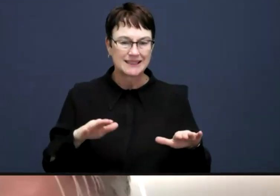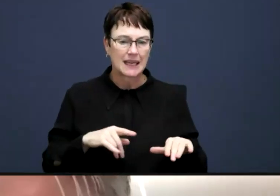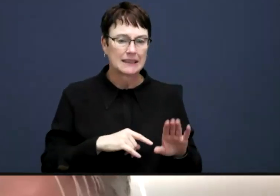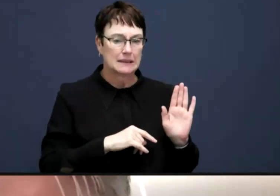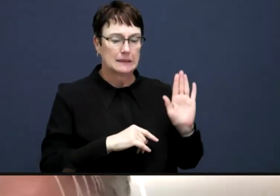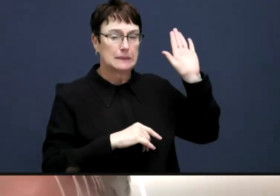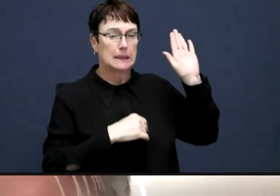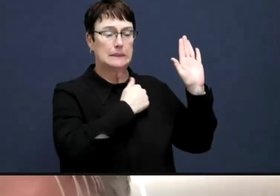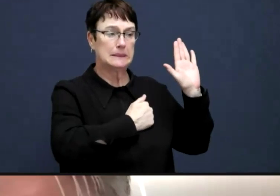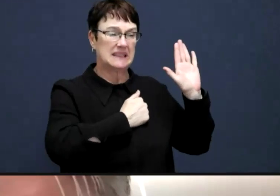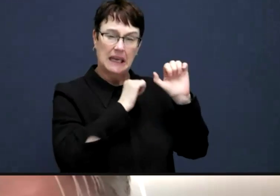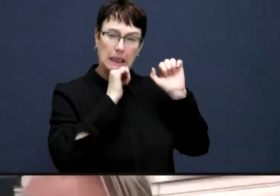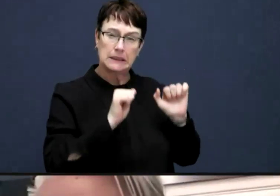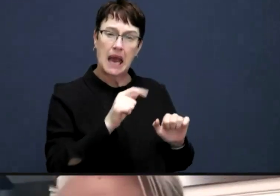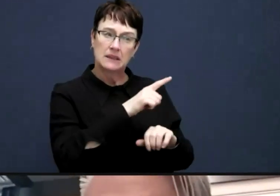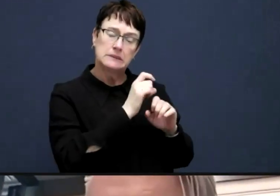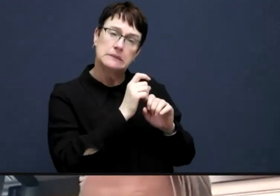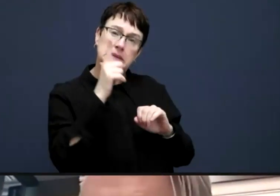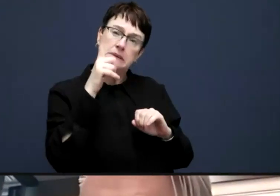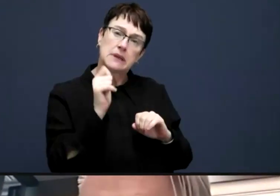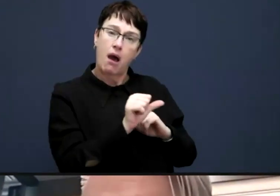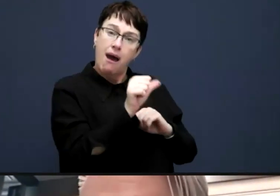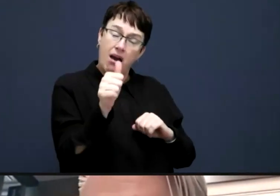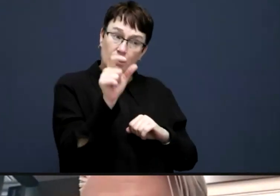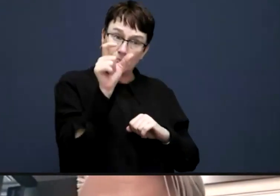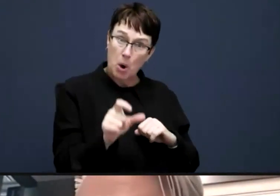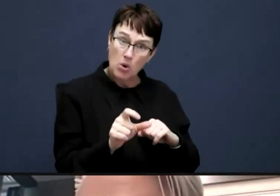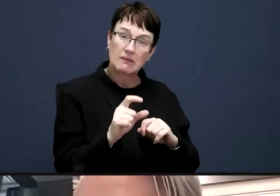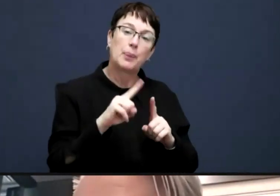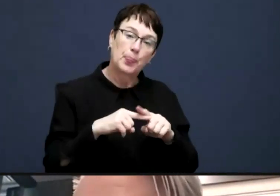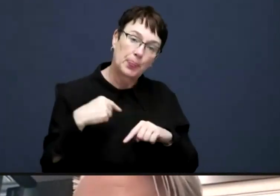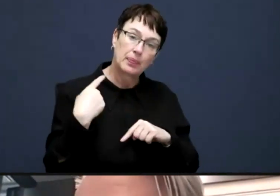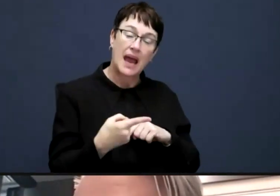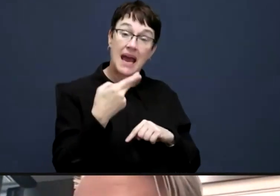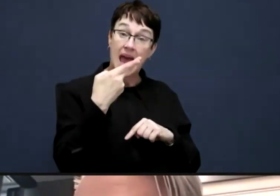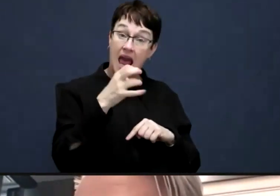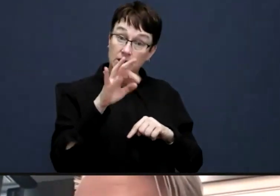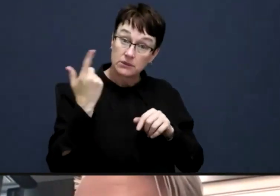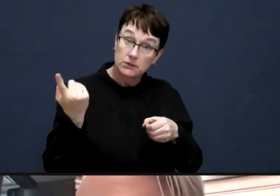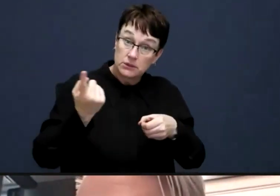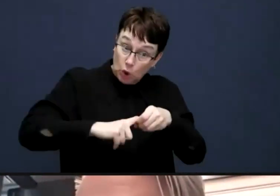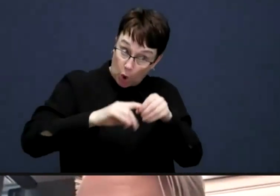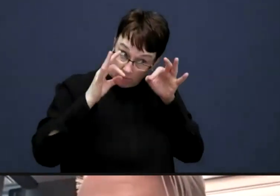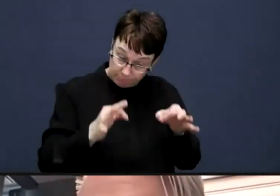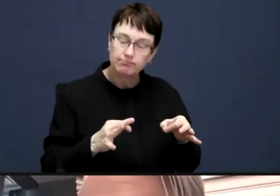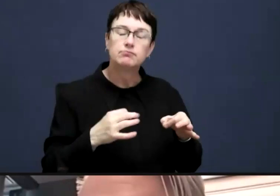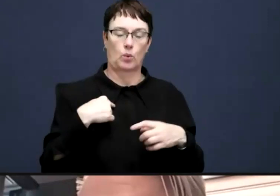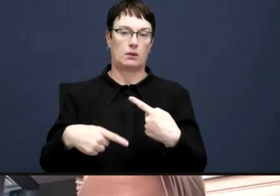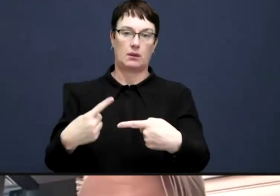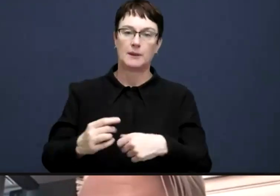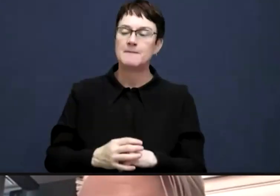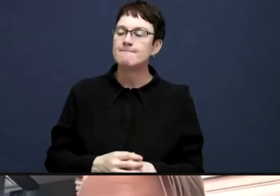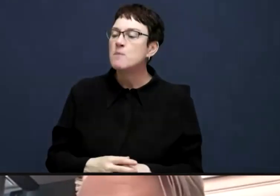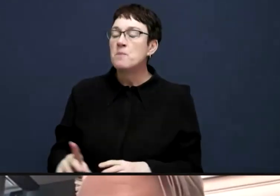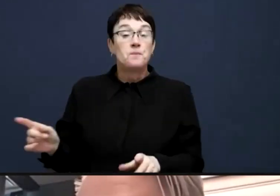with another panelist, and I'll let you know once Hector's joined. Okay, So we will just go on then. So my